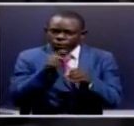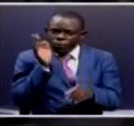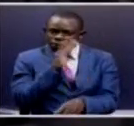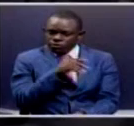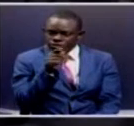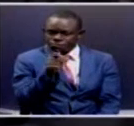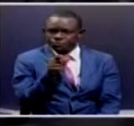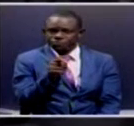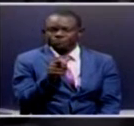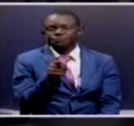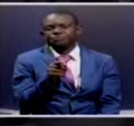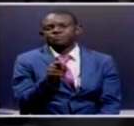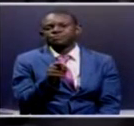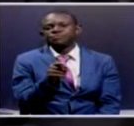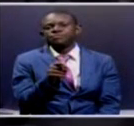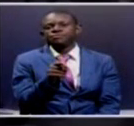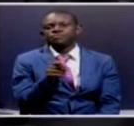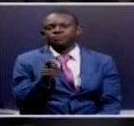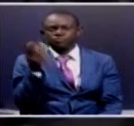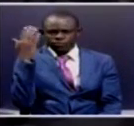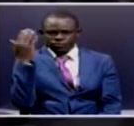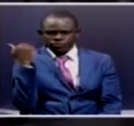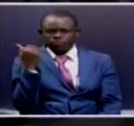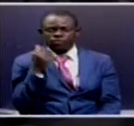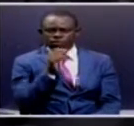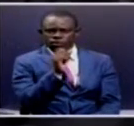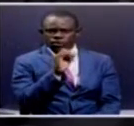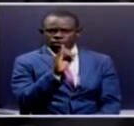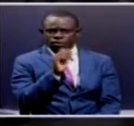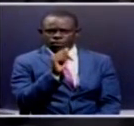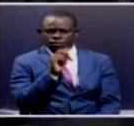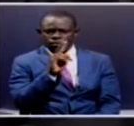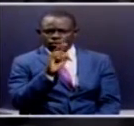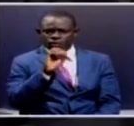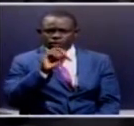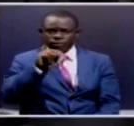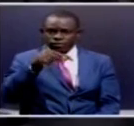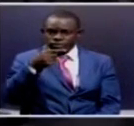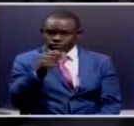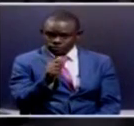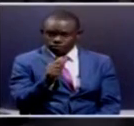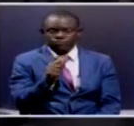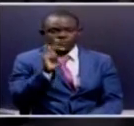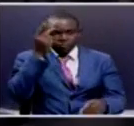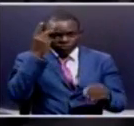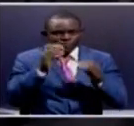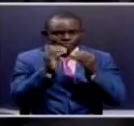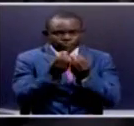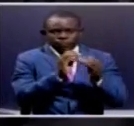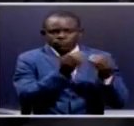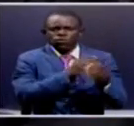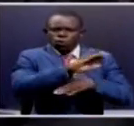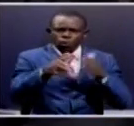that point was raised. That point was raised at the beginning of the workshop. Is everybody that is before this